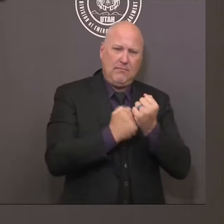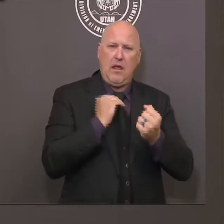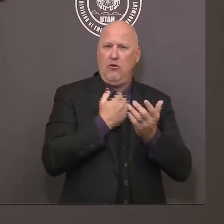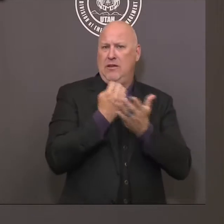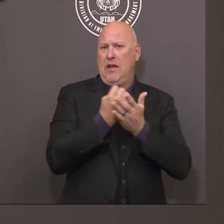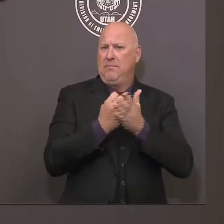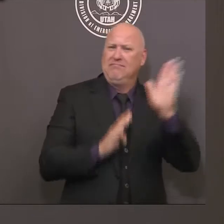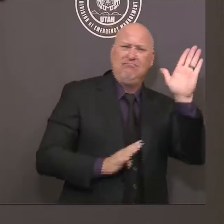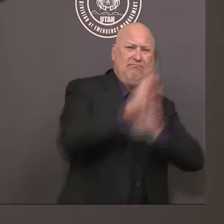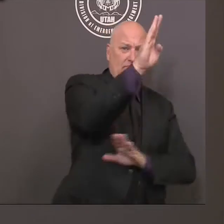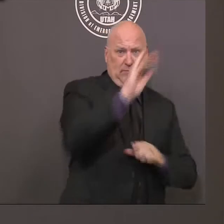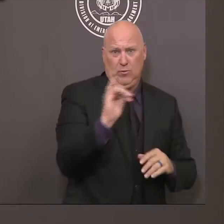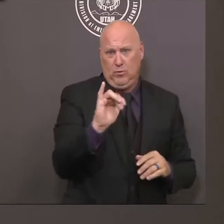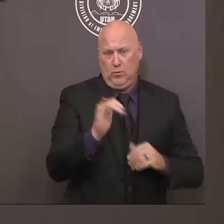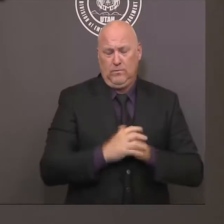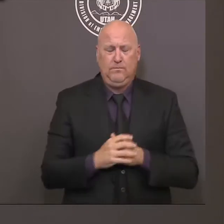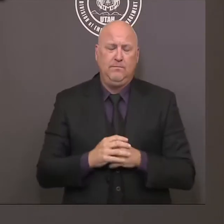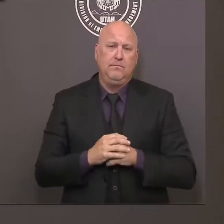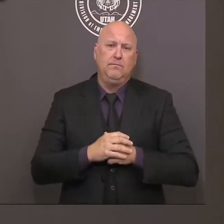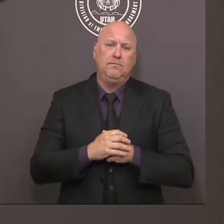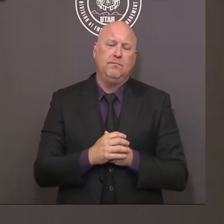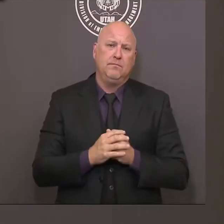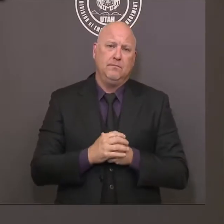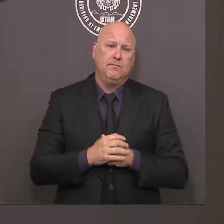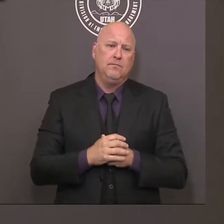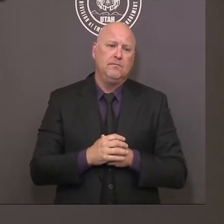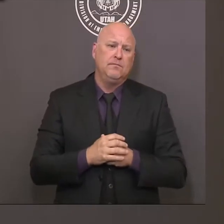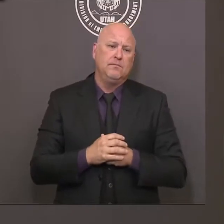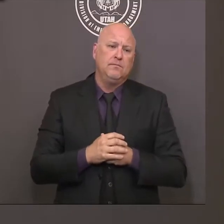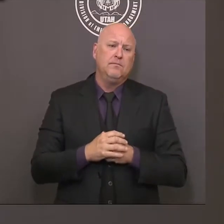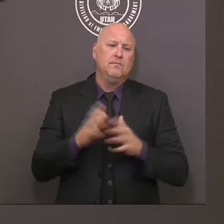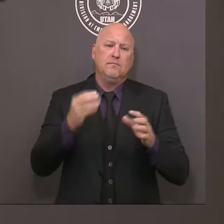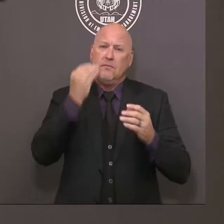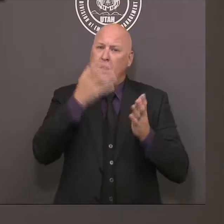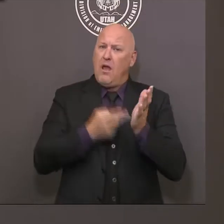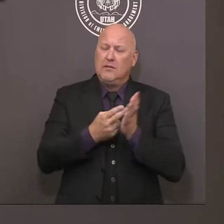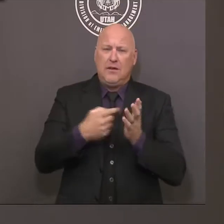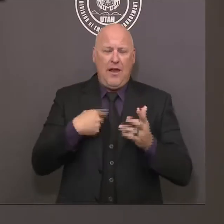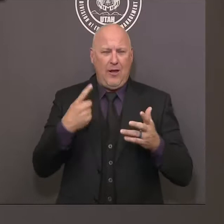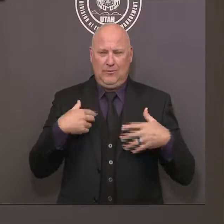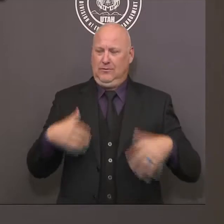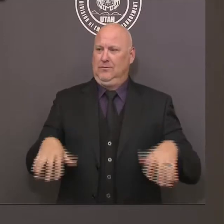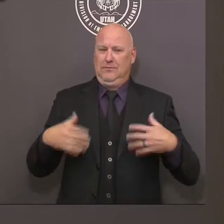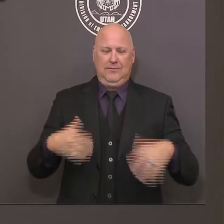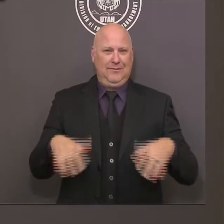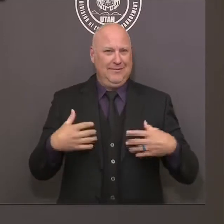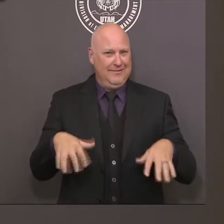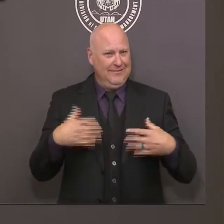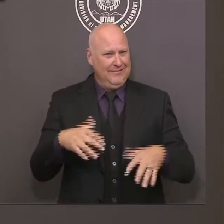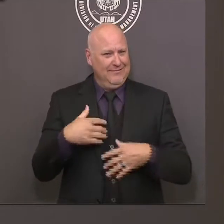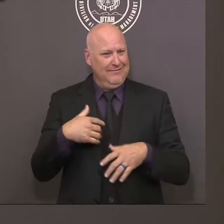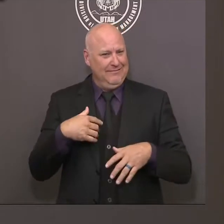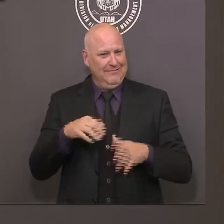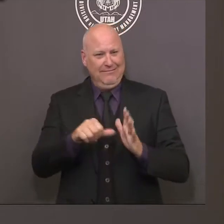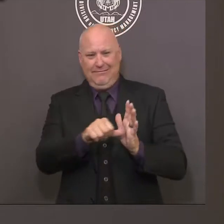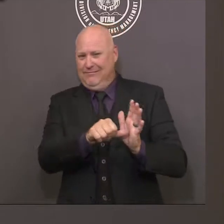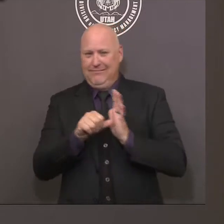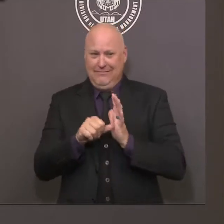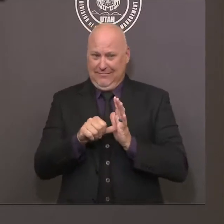year. I'm just a remark in my own mind as I think about it. You know, we've been involved in this for about 3.5